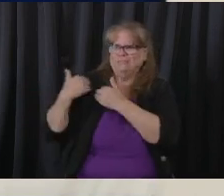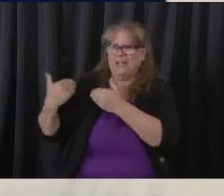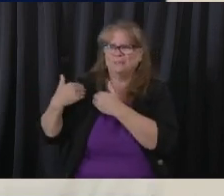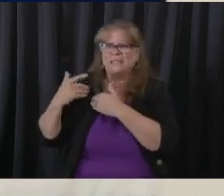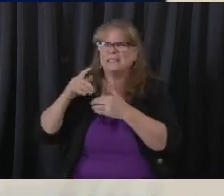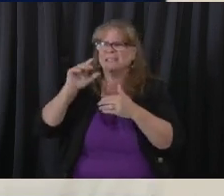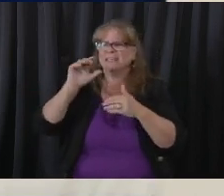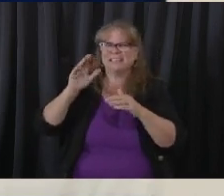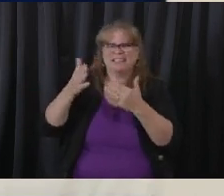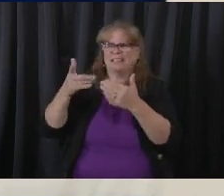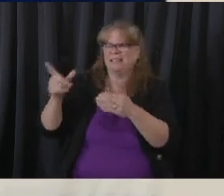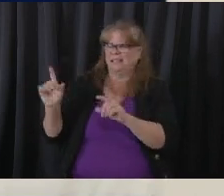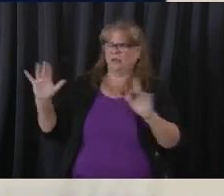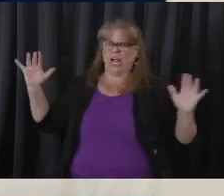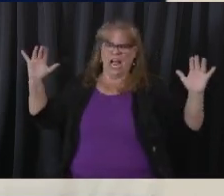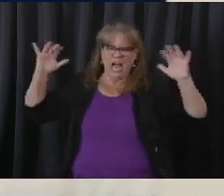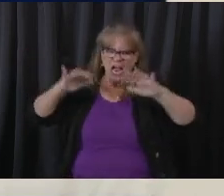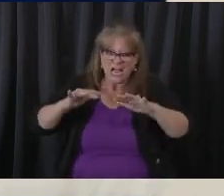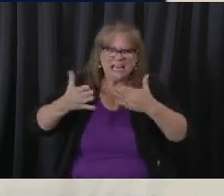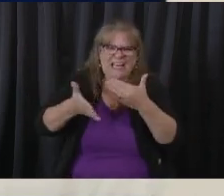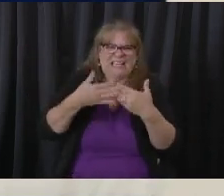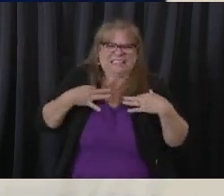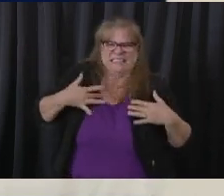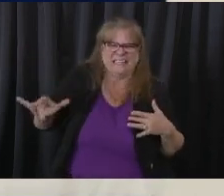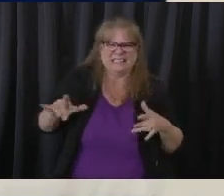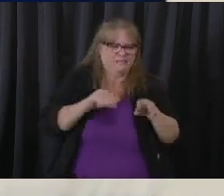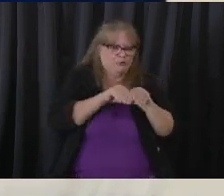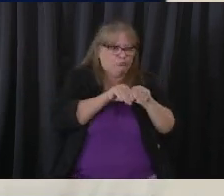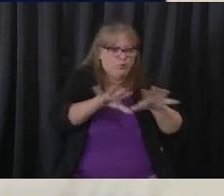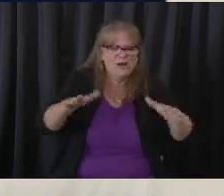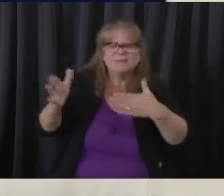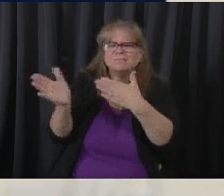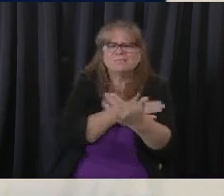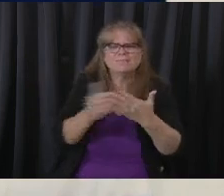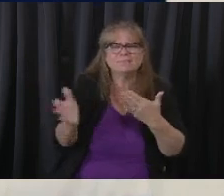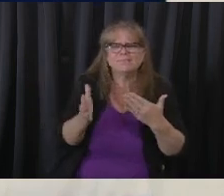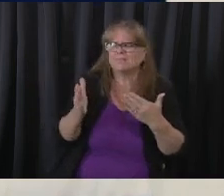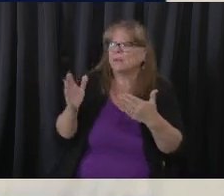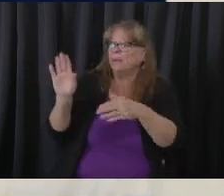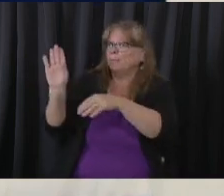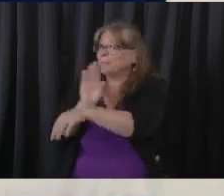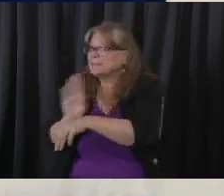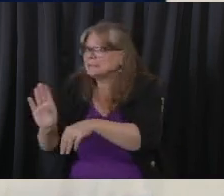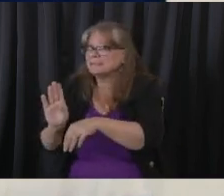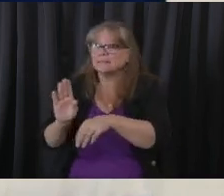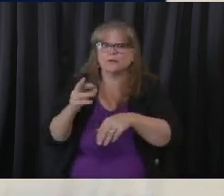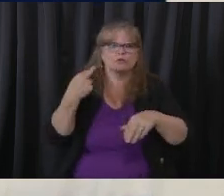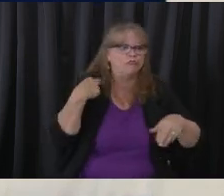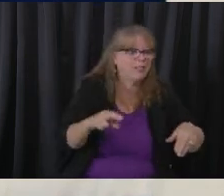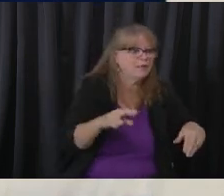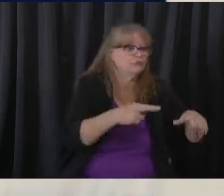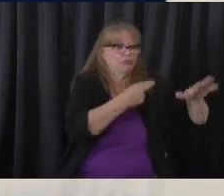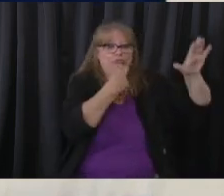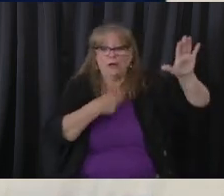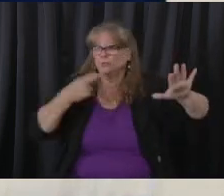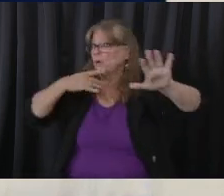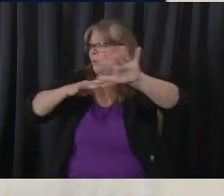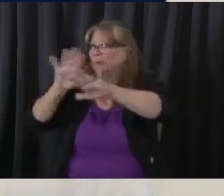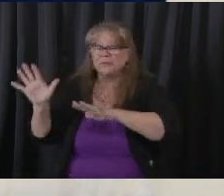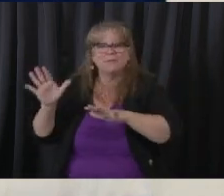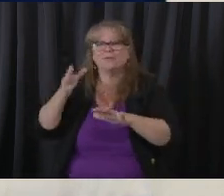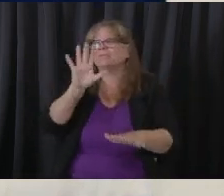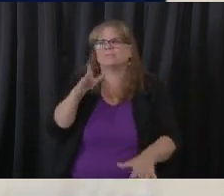or education-based, whatever those super spreader events are, the virus doesn't care. I mean, the virus doesn't care whether